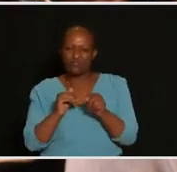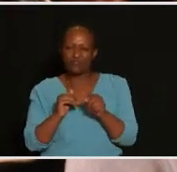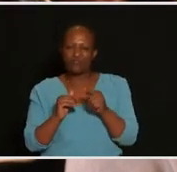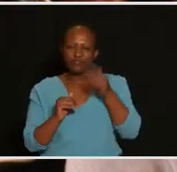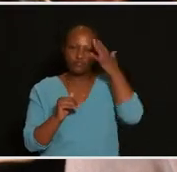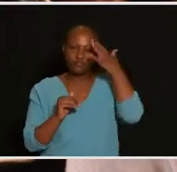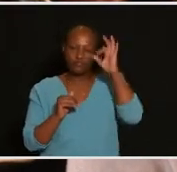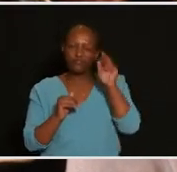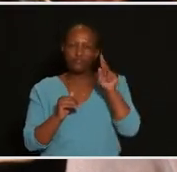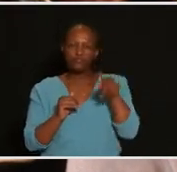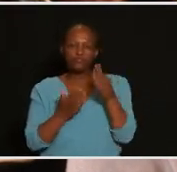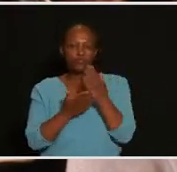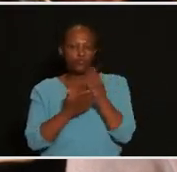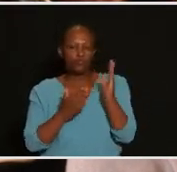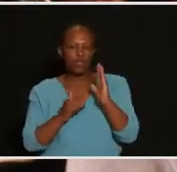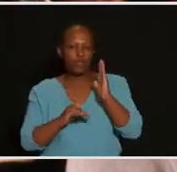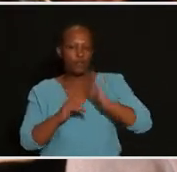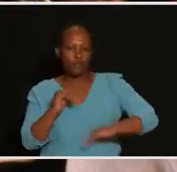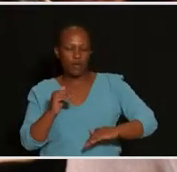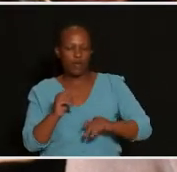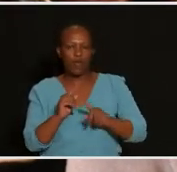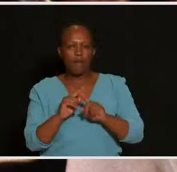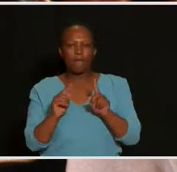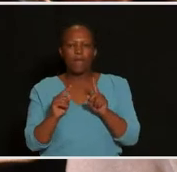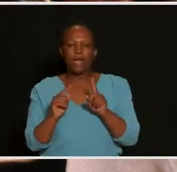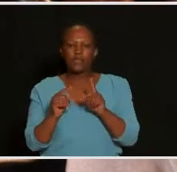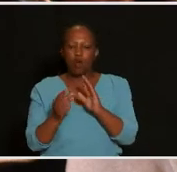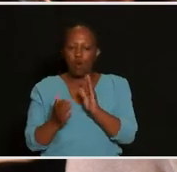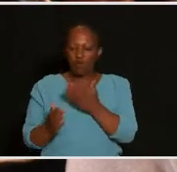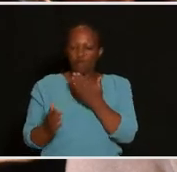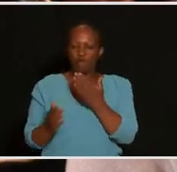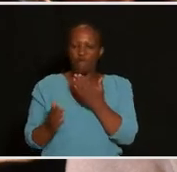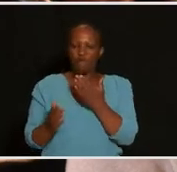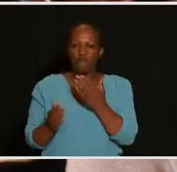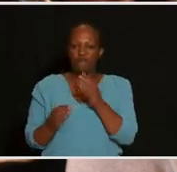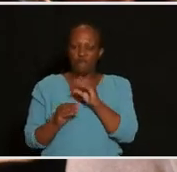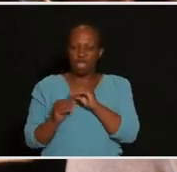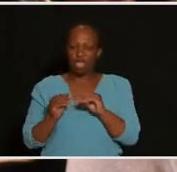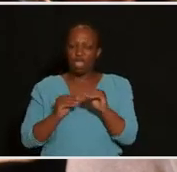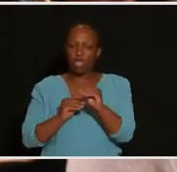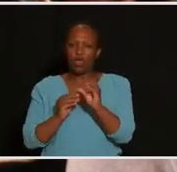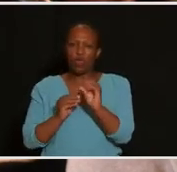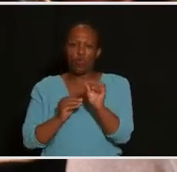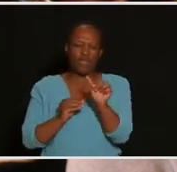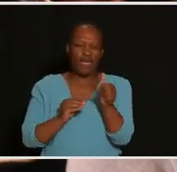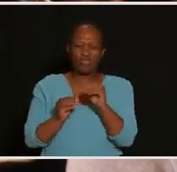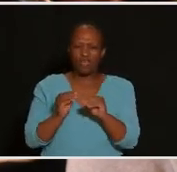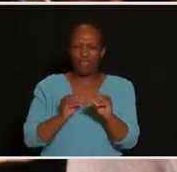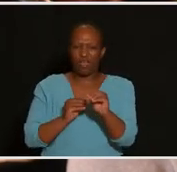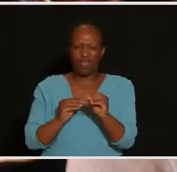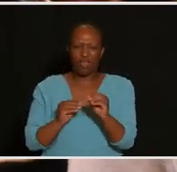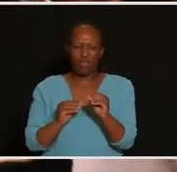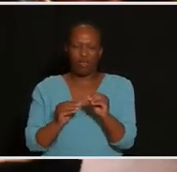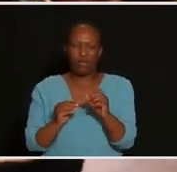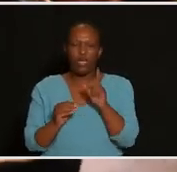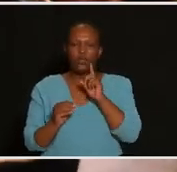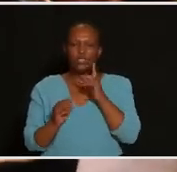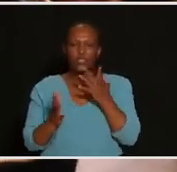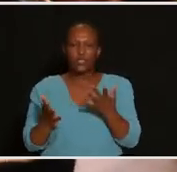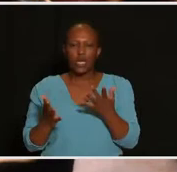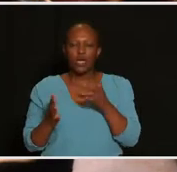corporal punishment but they did not substitute it with anything else now these places teach us at an a